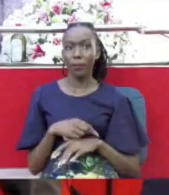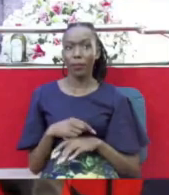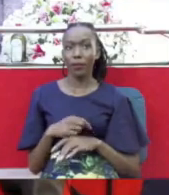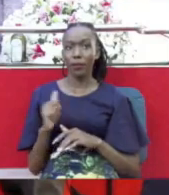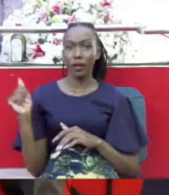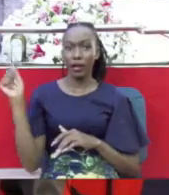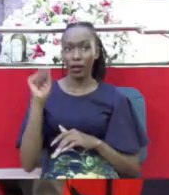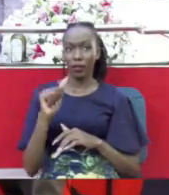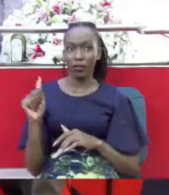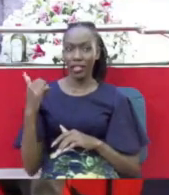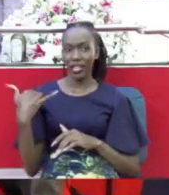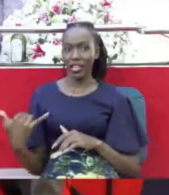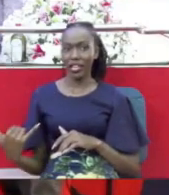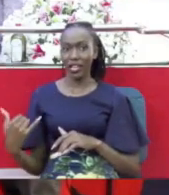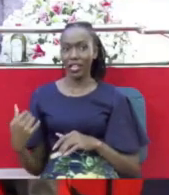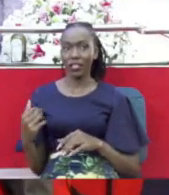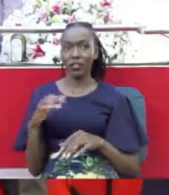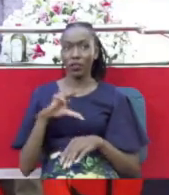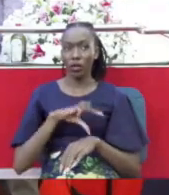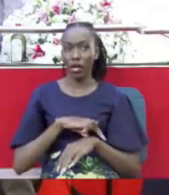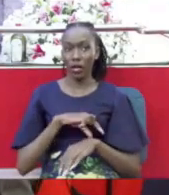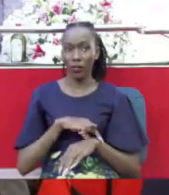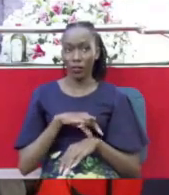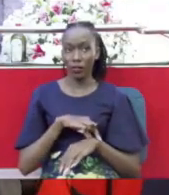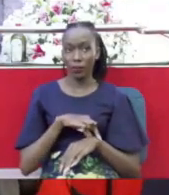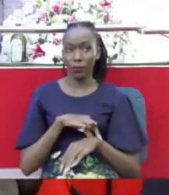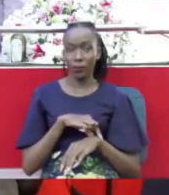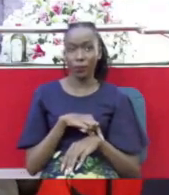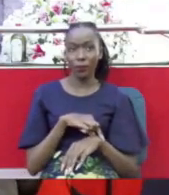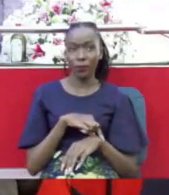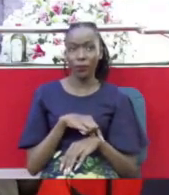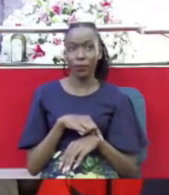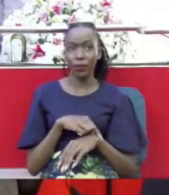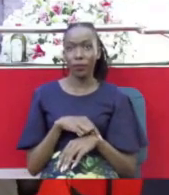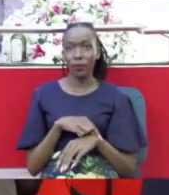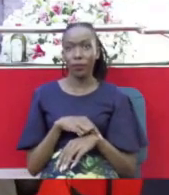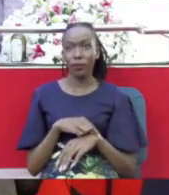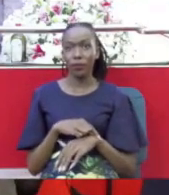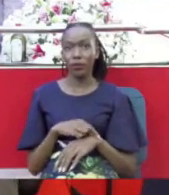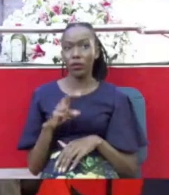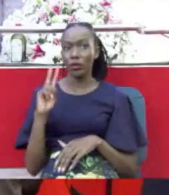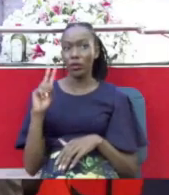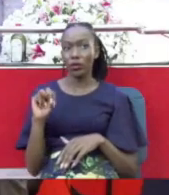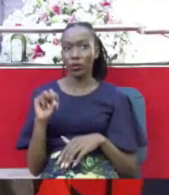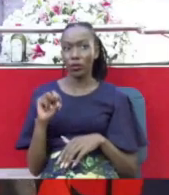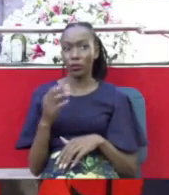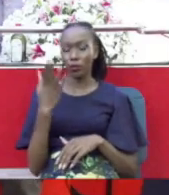Ndio changa. Not because it was created last. Si ya kwamba ilihumbwa ya mwisho. But by ages,